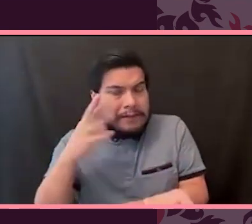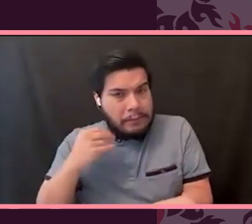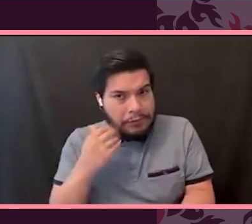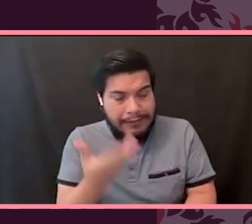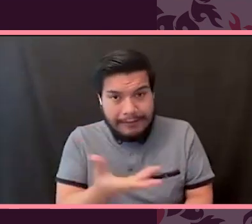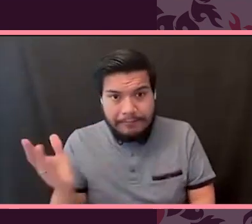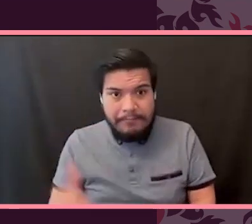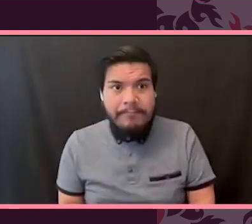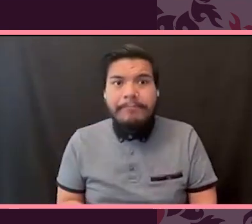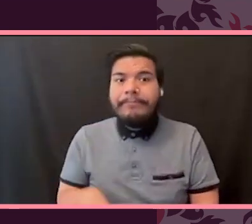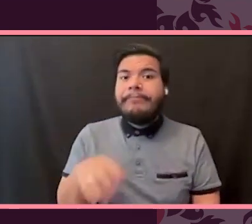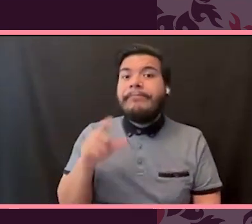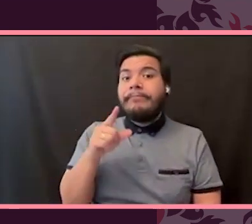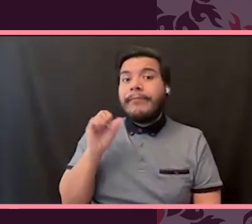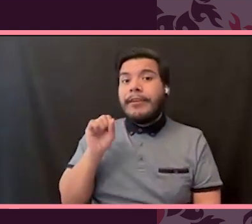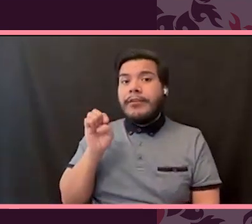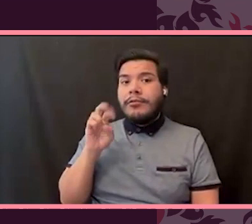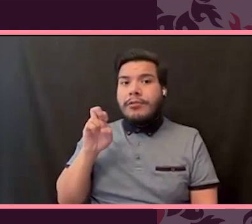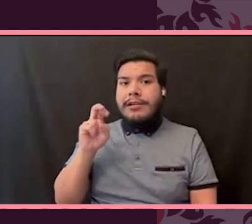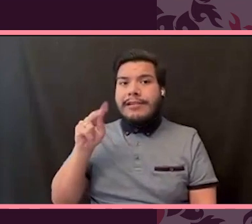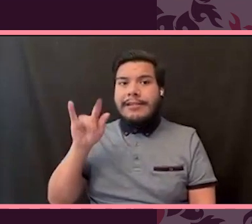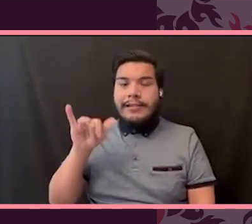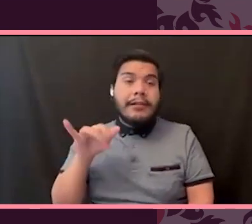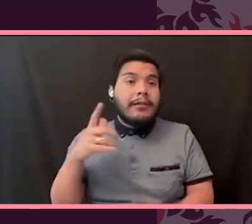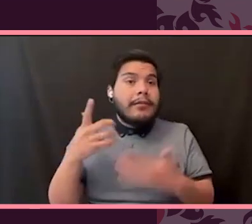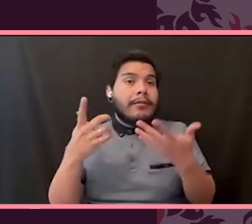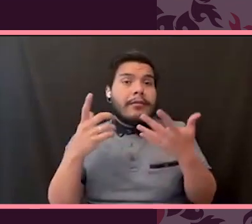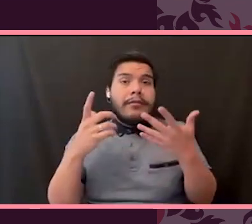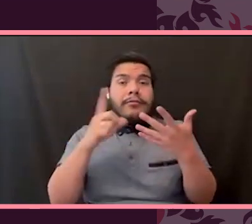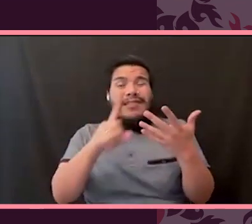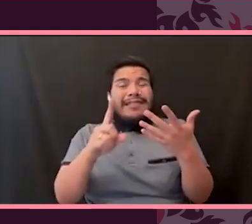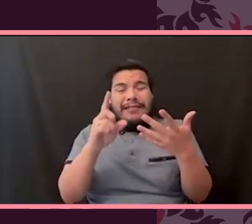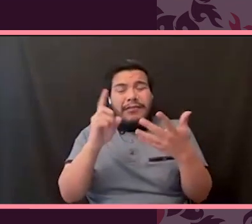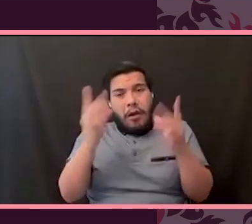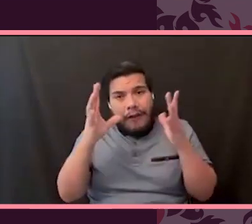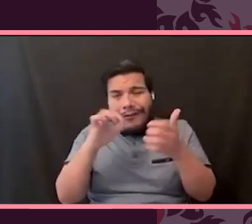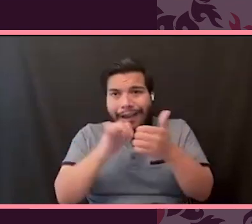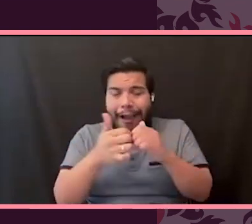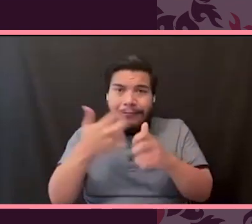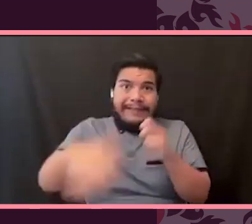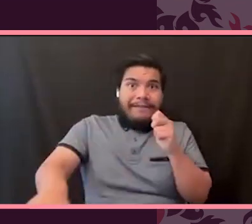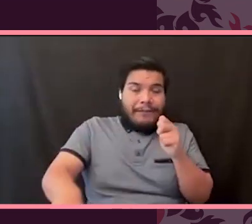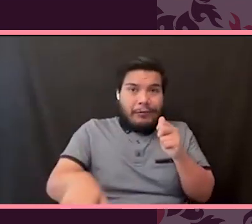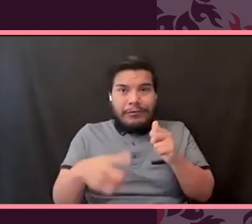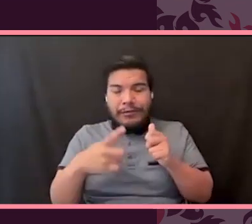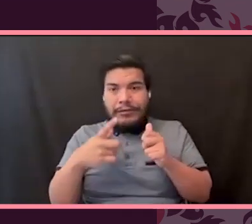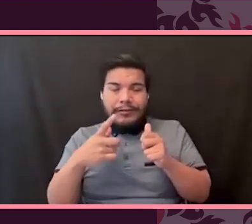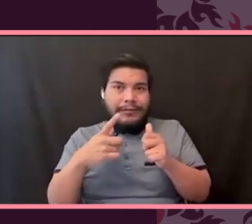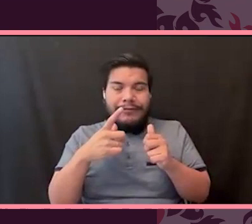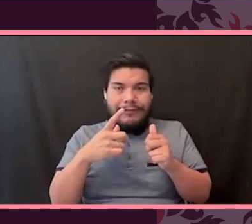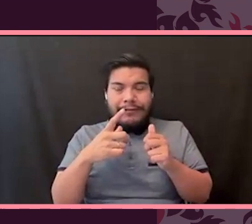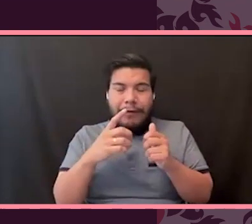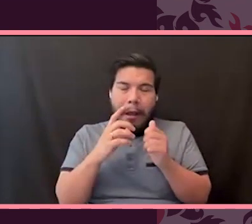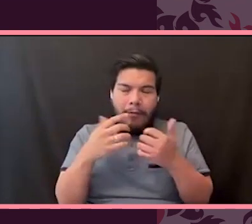Yes. This serenity, all I could say to that is that it's absolutely criminal how difficult it is, how insanely hard it